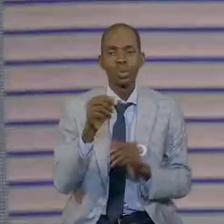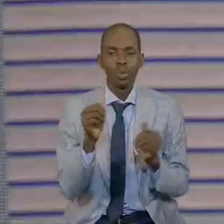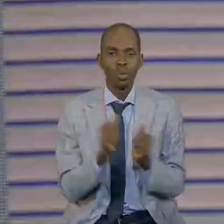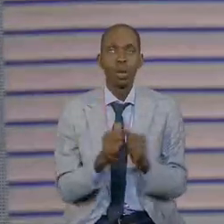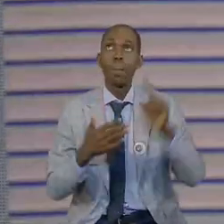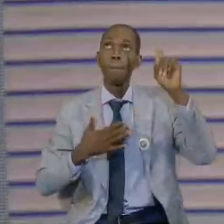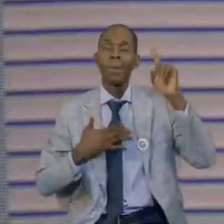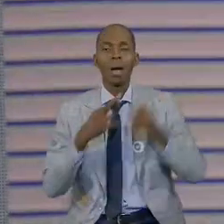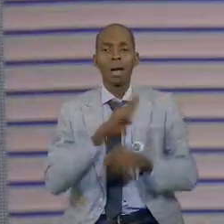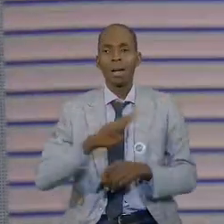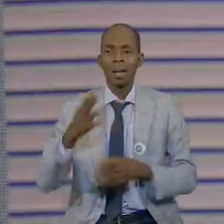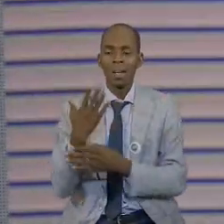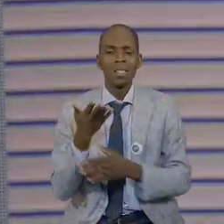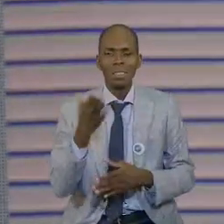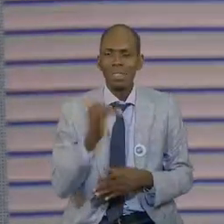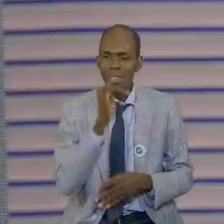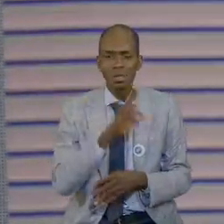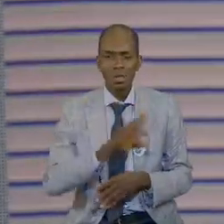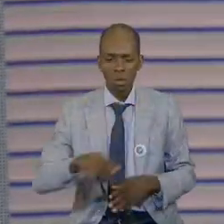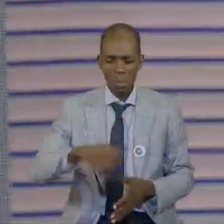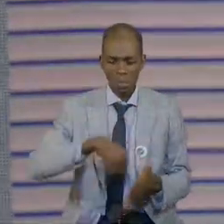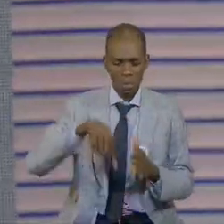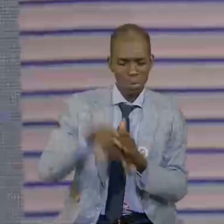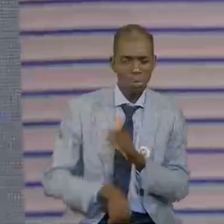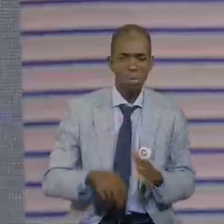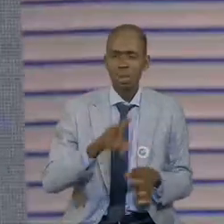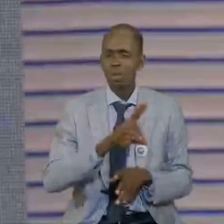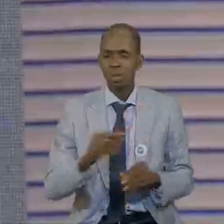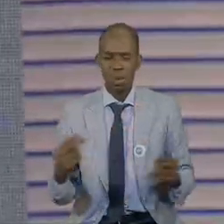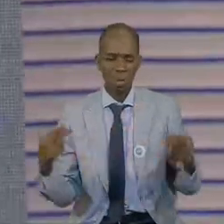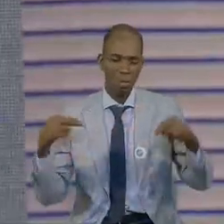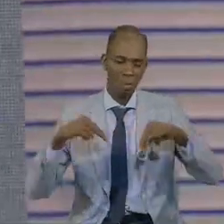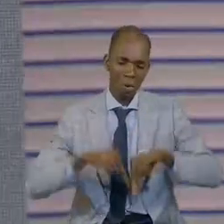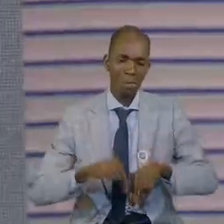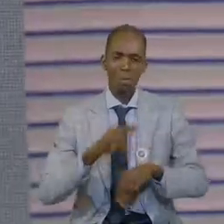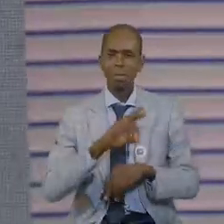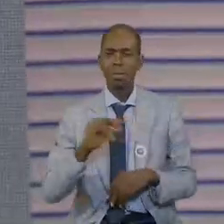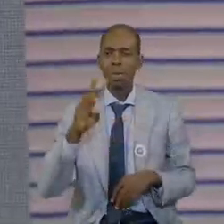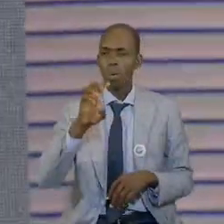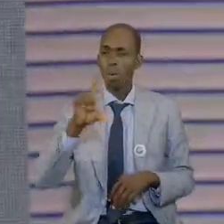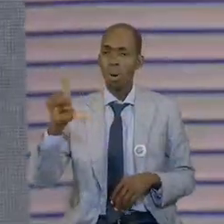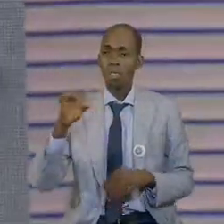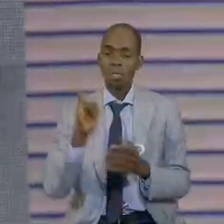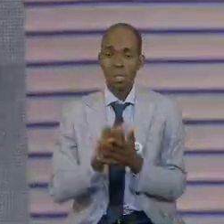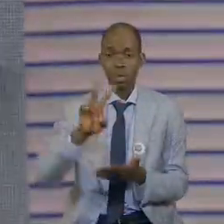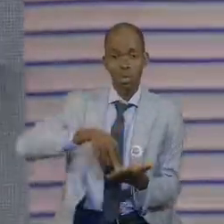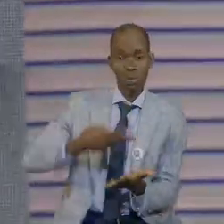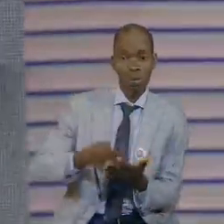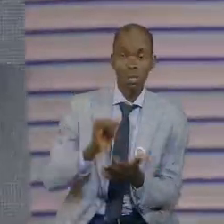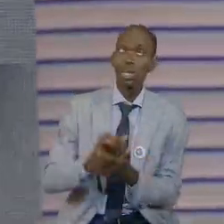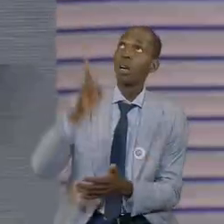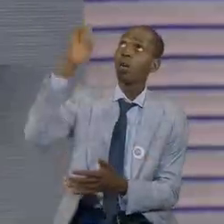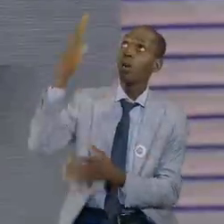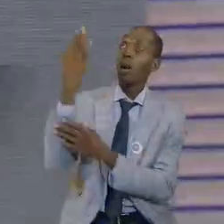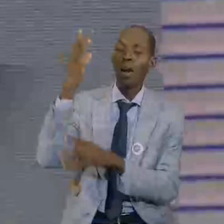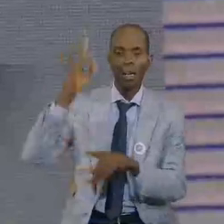There is no well, there is no dungeon, there is no valley in which you fall that the hand of God cannot reach you. Il n'y a aucun puits, il n'y a